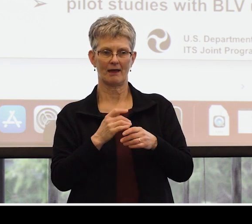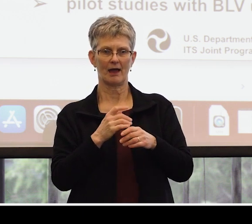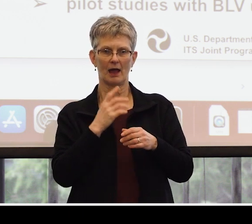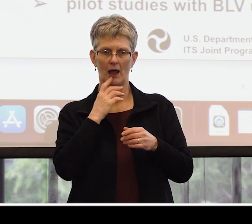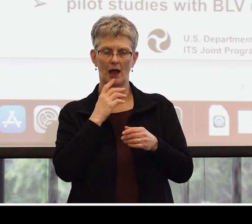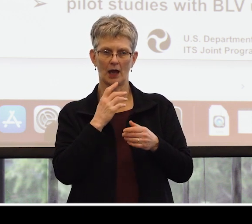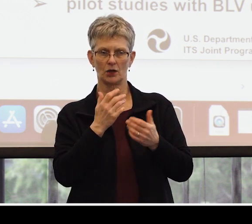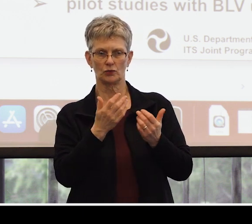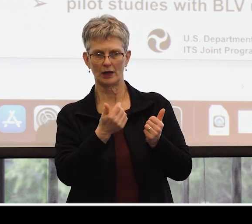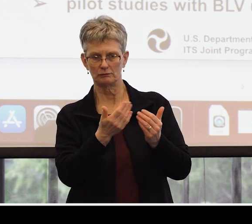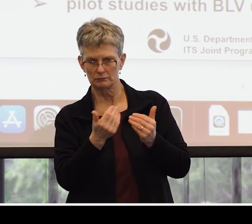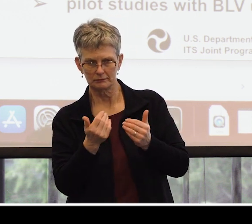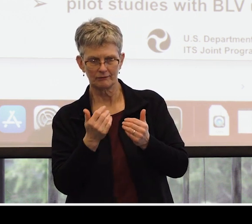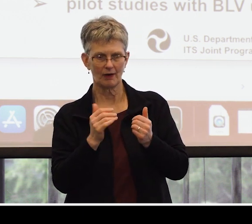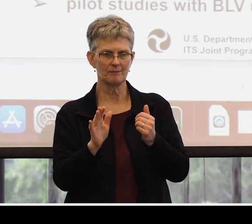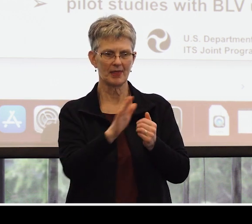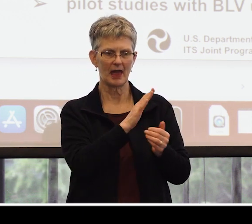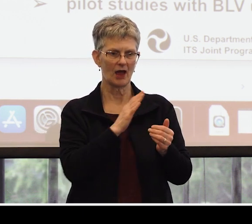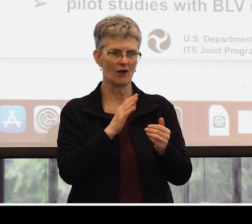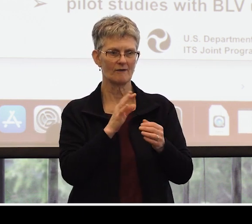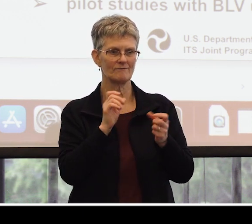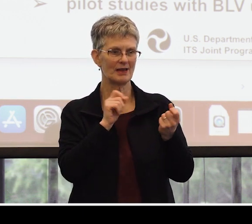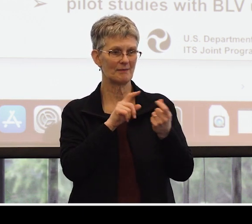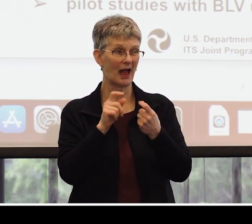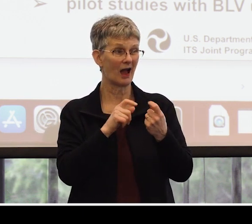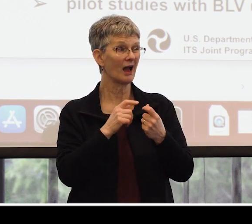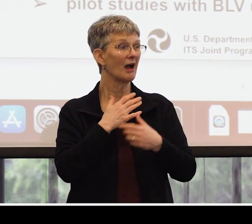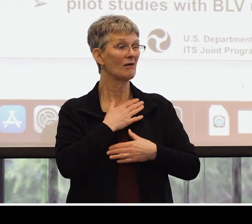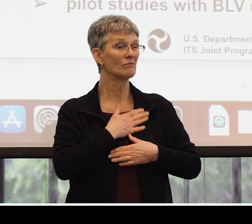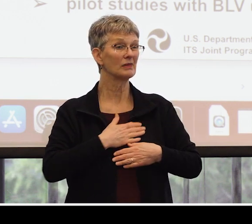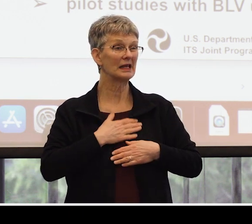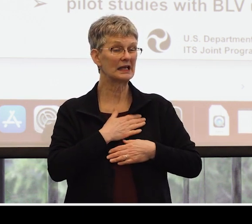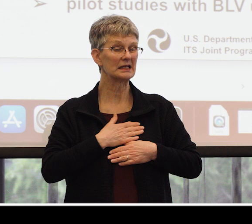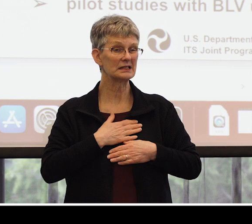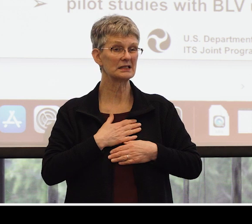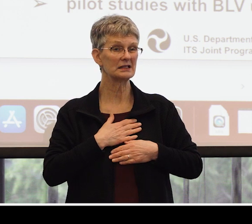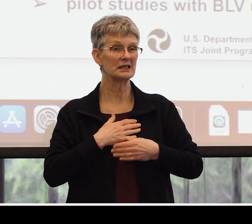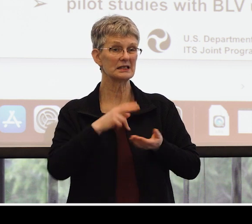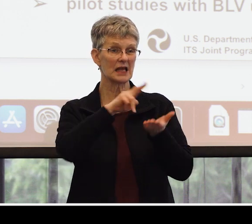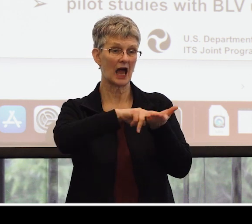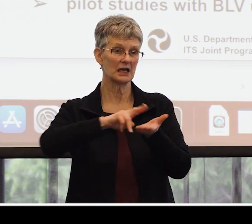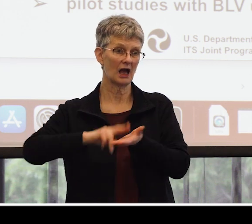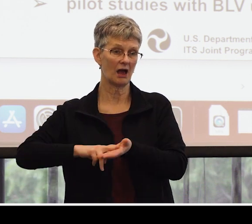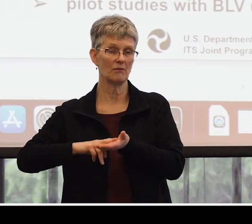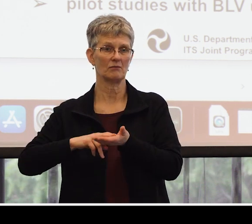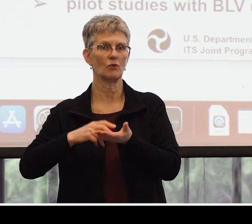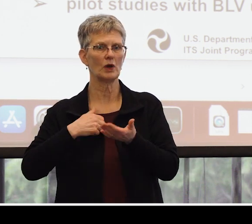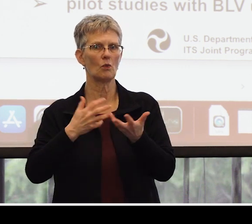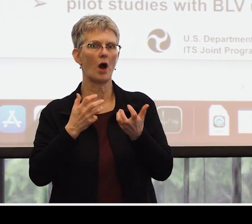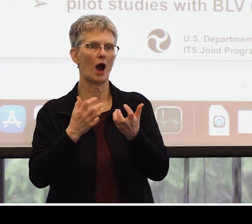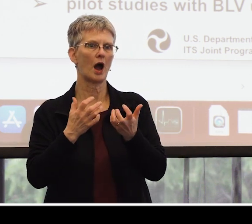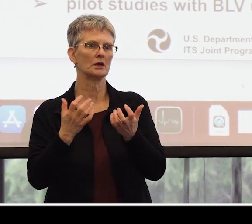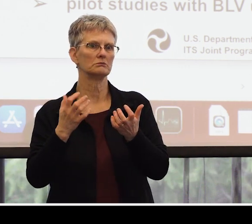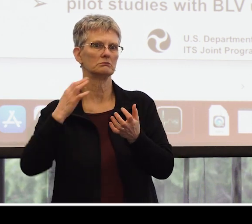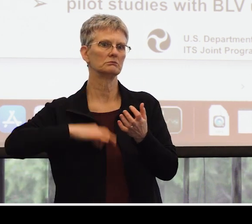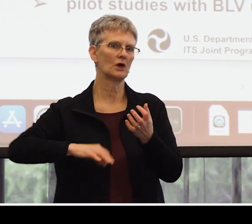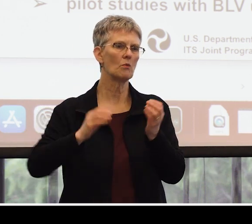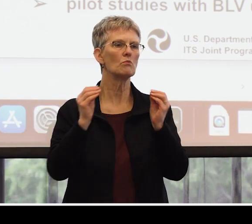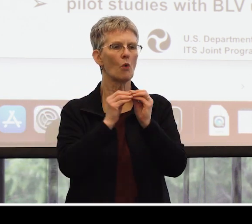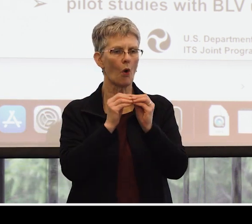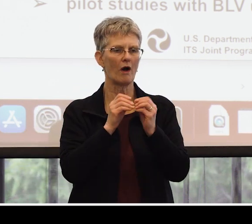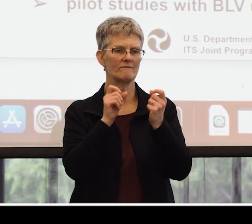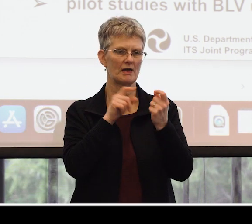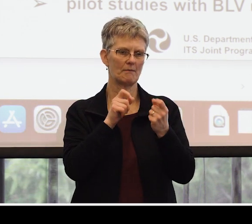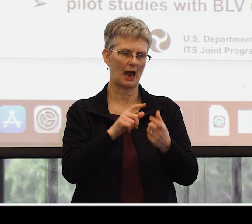So please do sign up, and we'll look forward to get your feedback. Thank you so much.